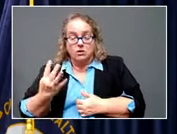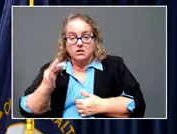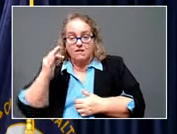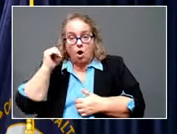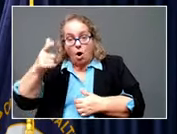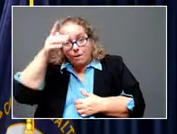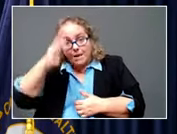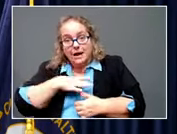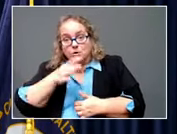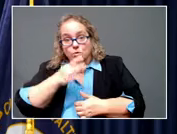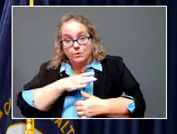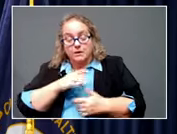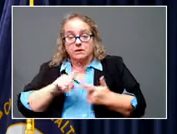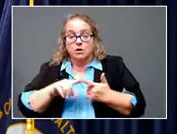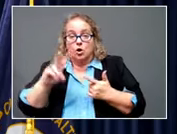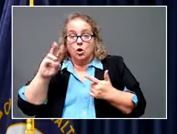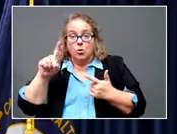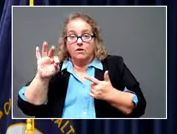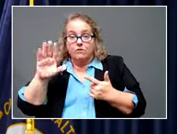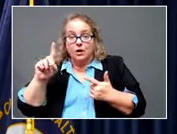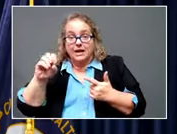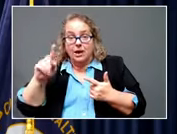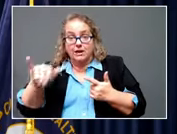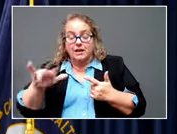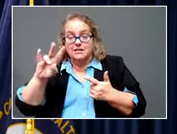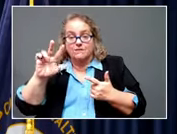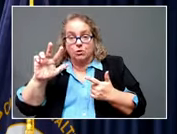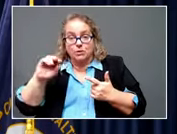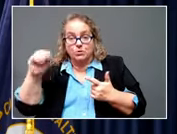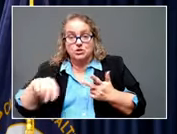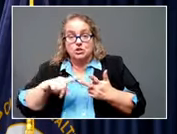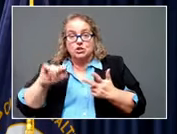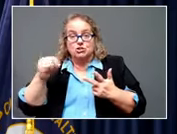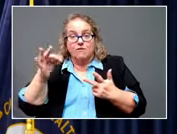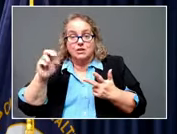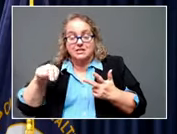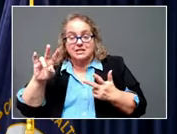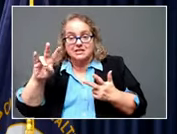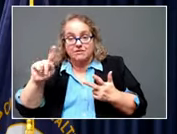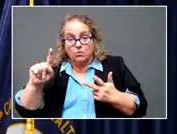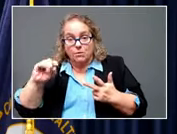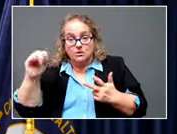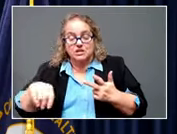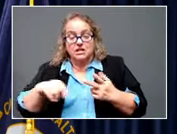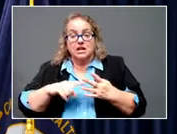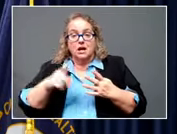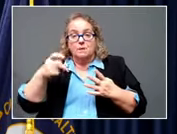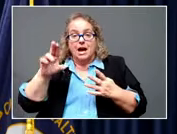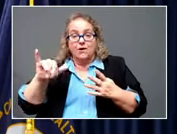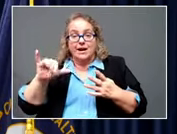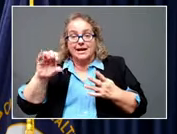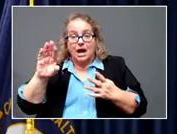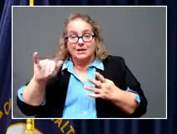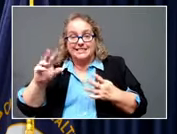Woodford County, 73%. Jefferson, 70%. Campbell, 69%. Perry County, 67%. So in